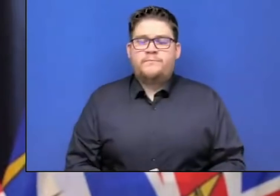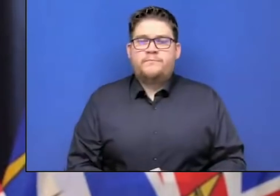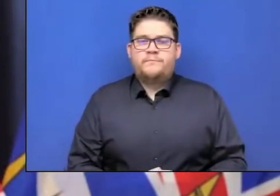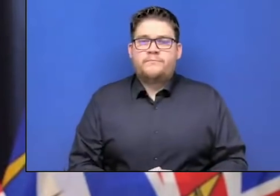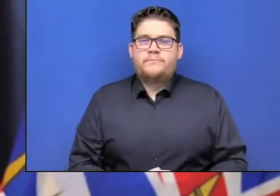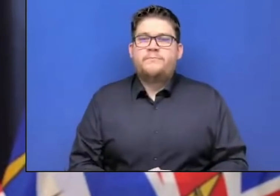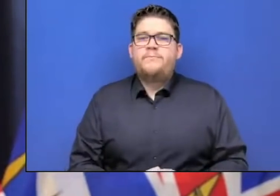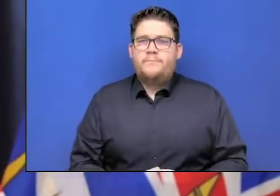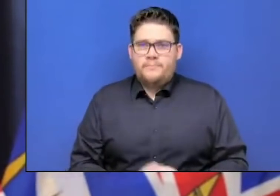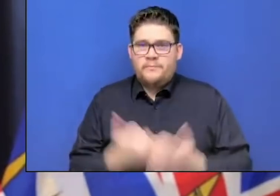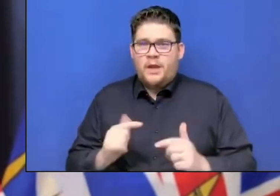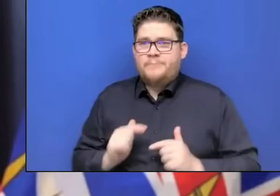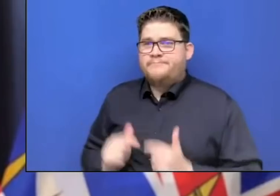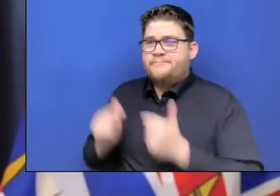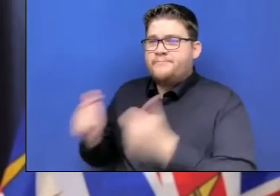Popham.